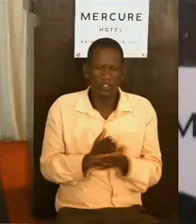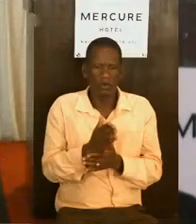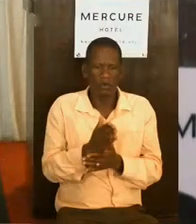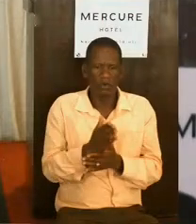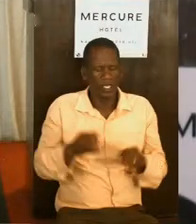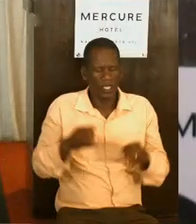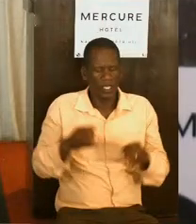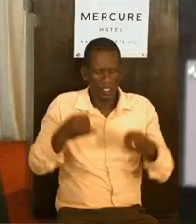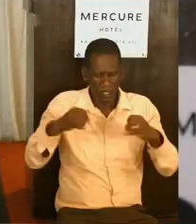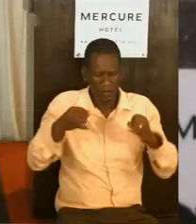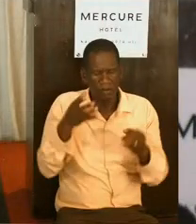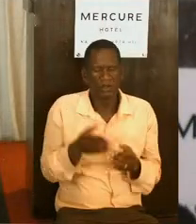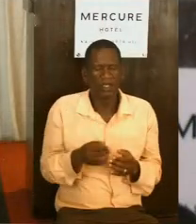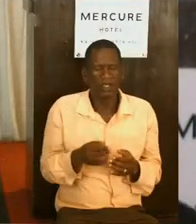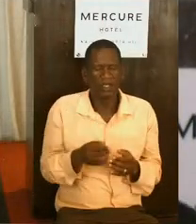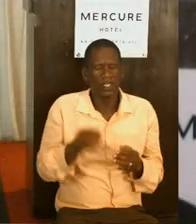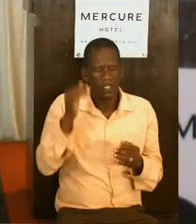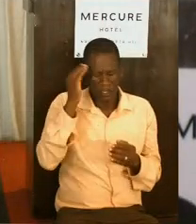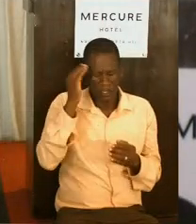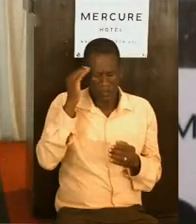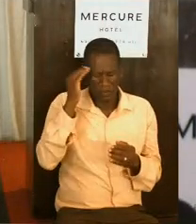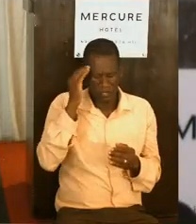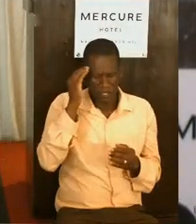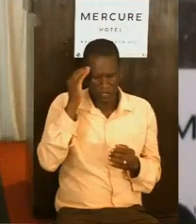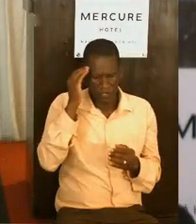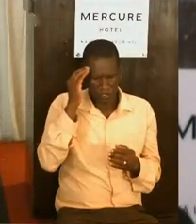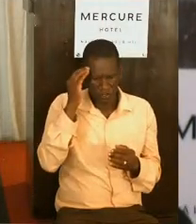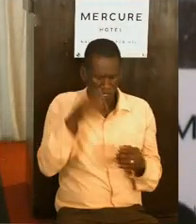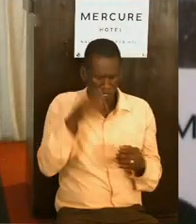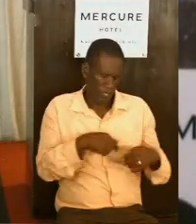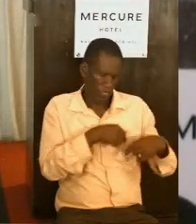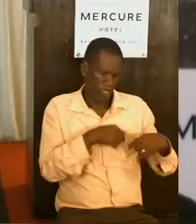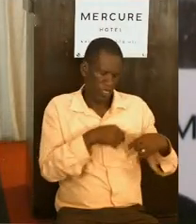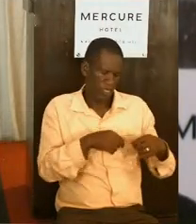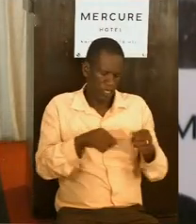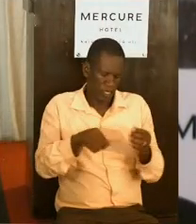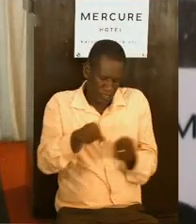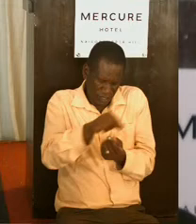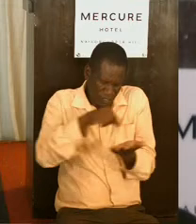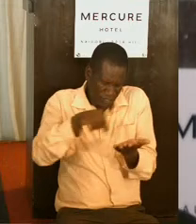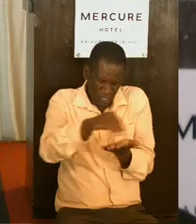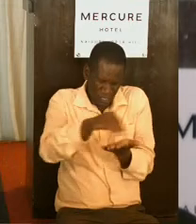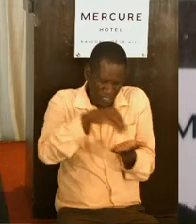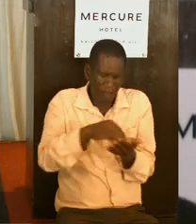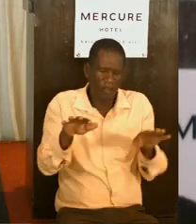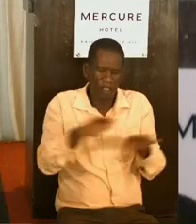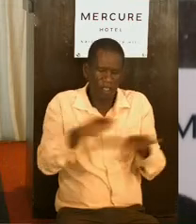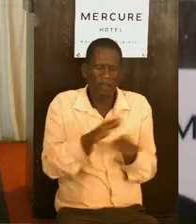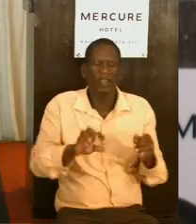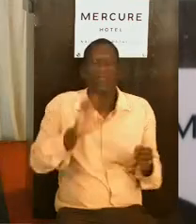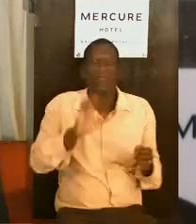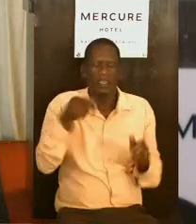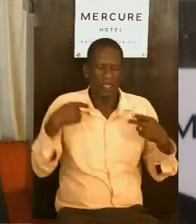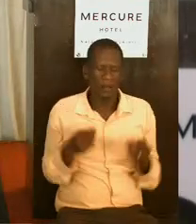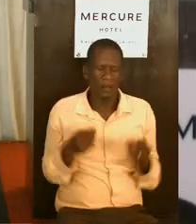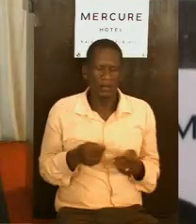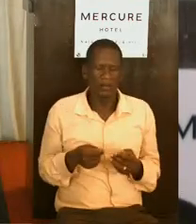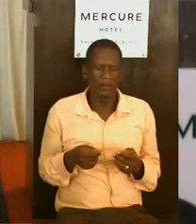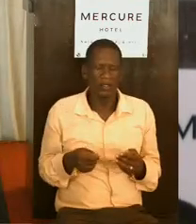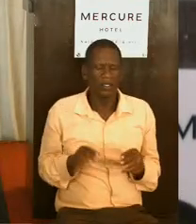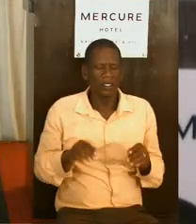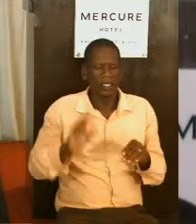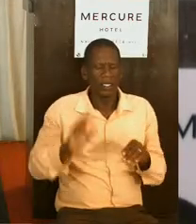to fruition education at the heart of the matter Kenyans are